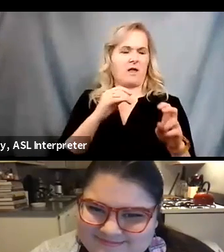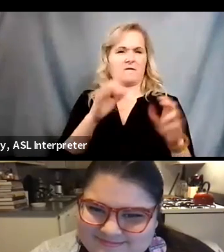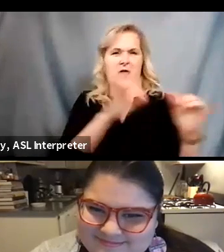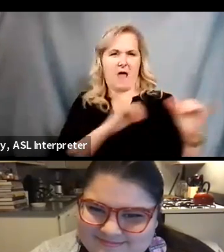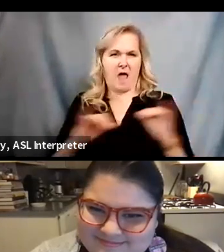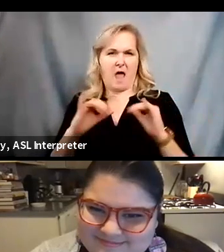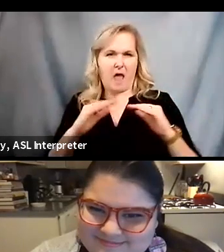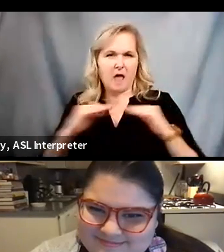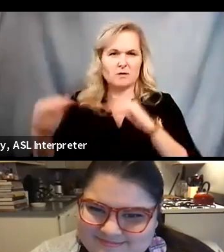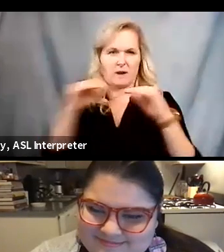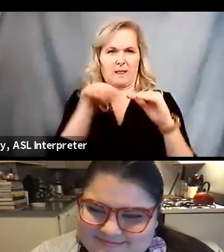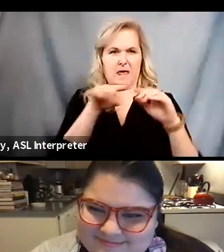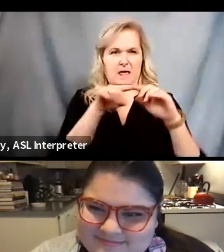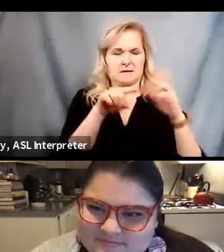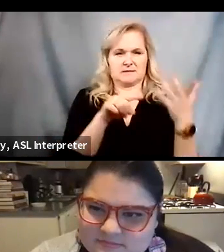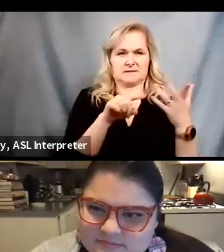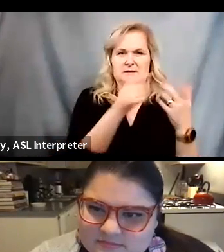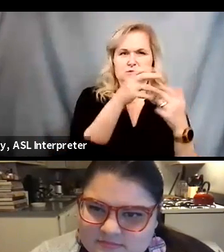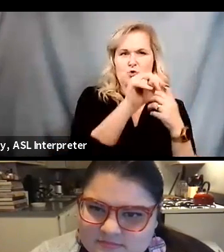in.